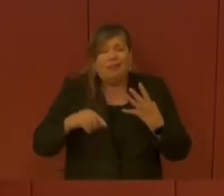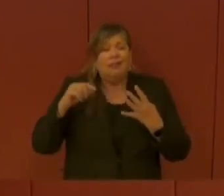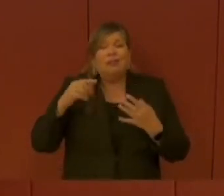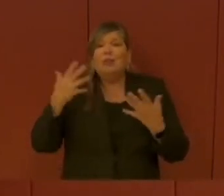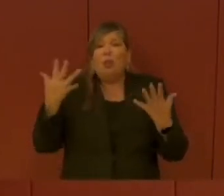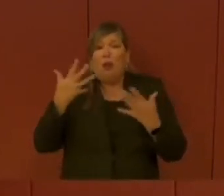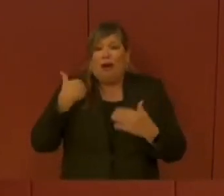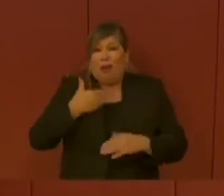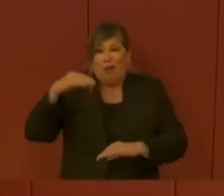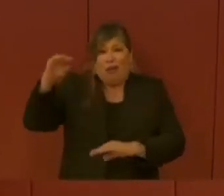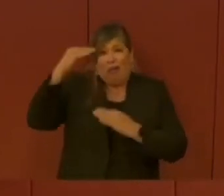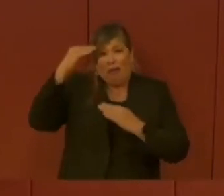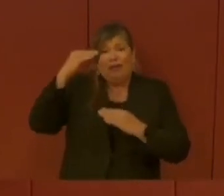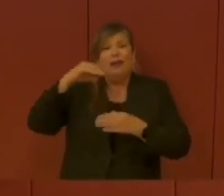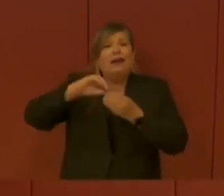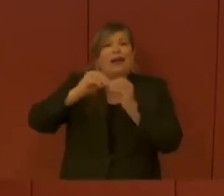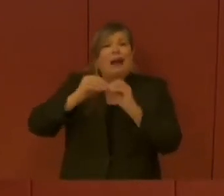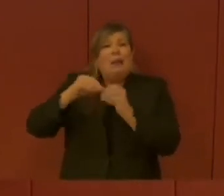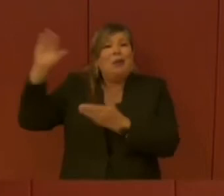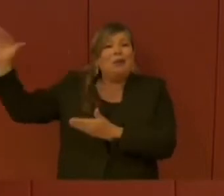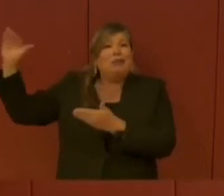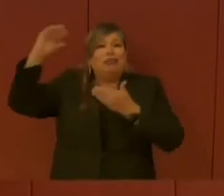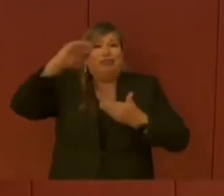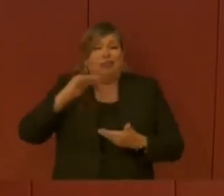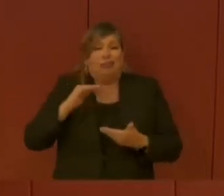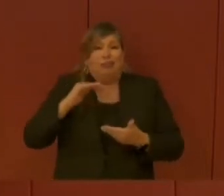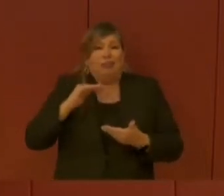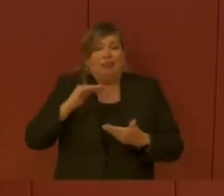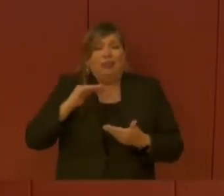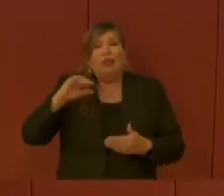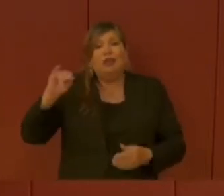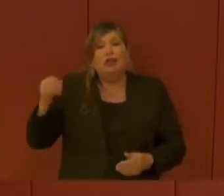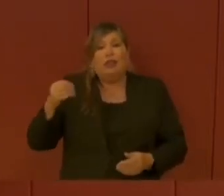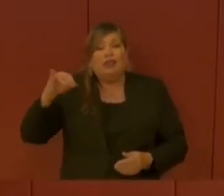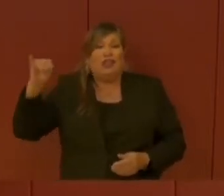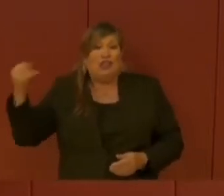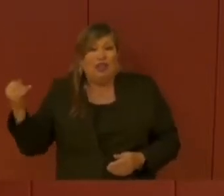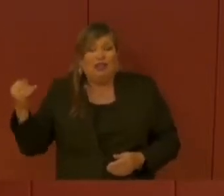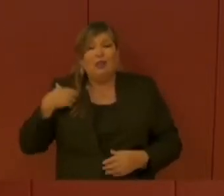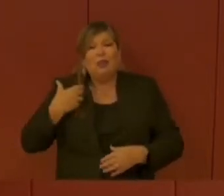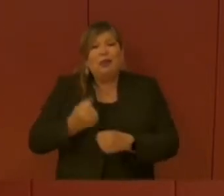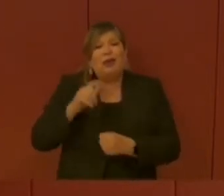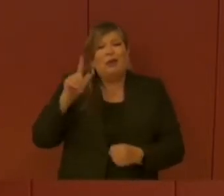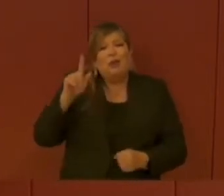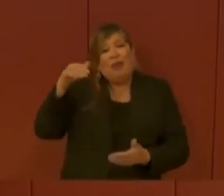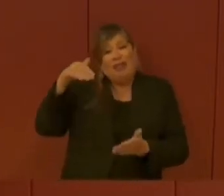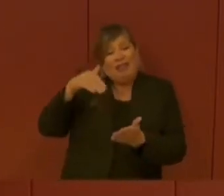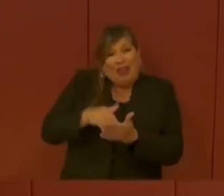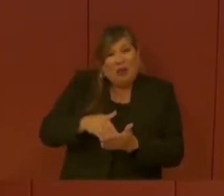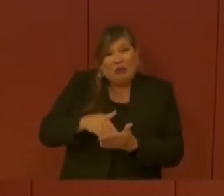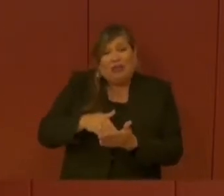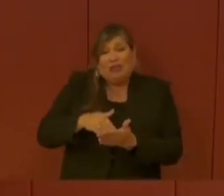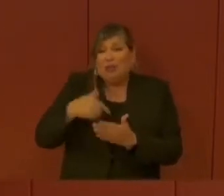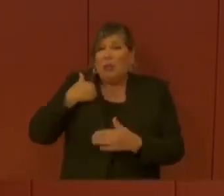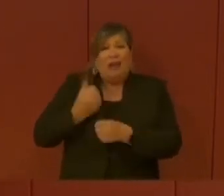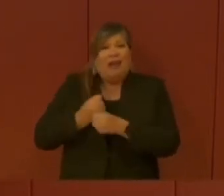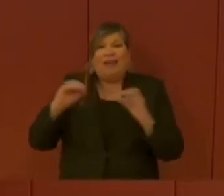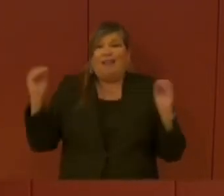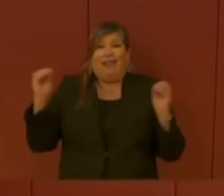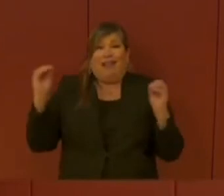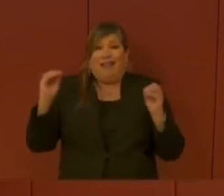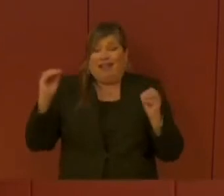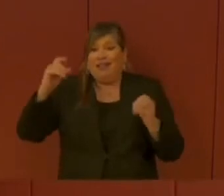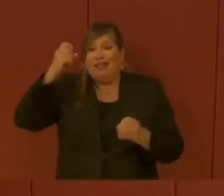supply. J&J, we got 21,000 doses of J&J. The state received none. It went to the two FEMA